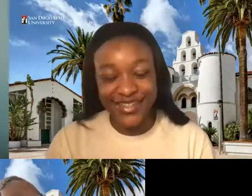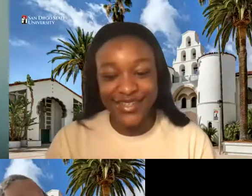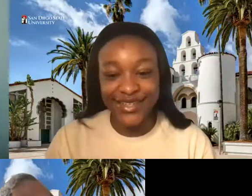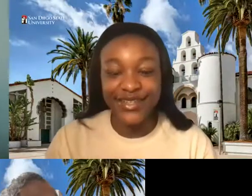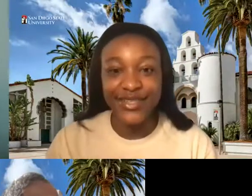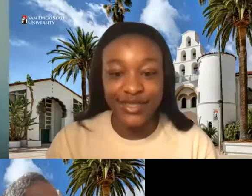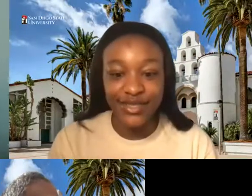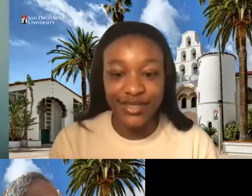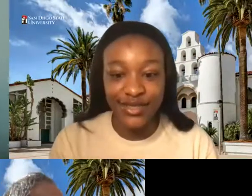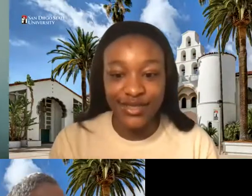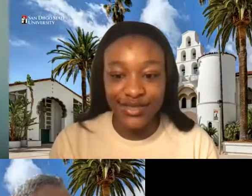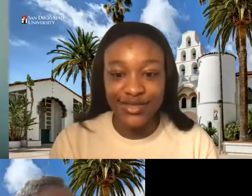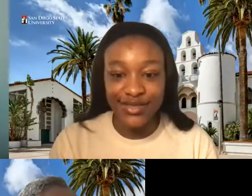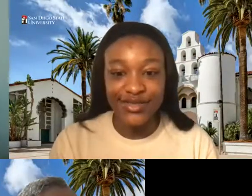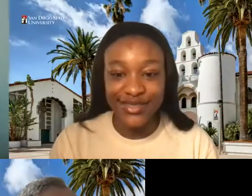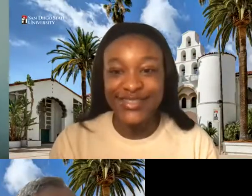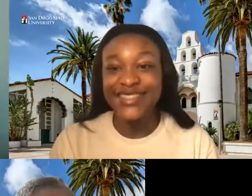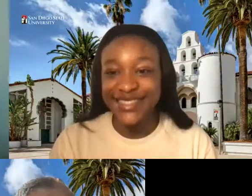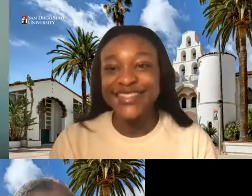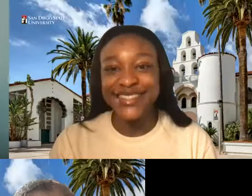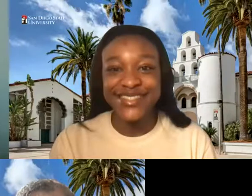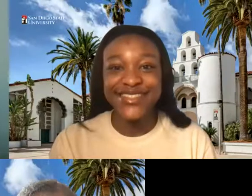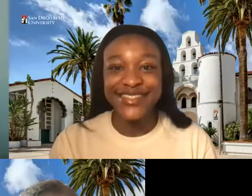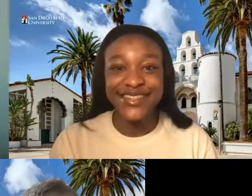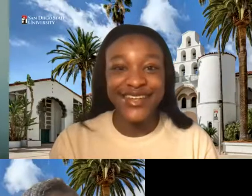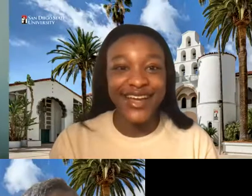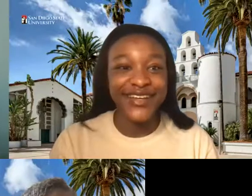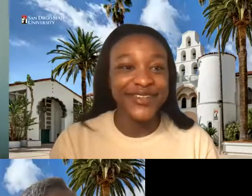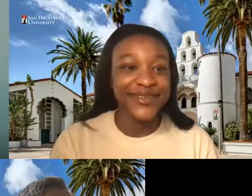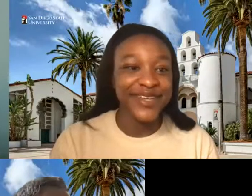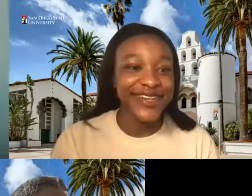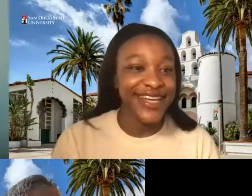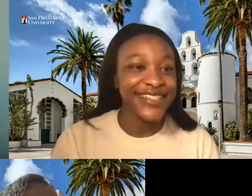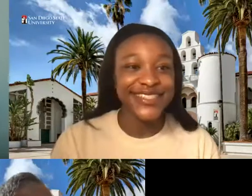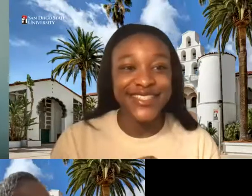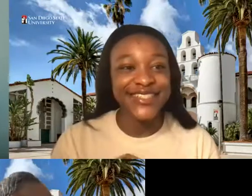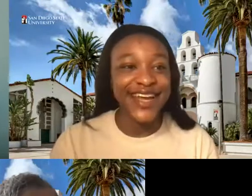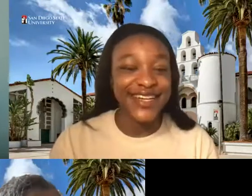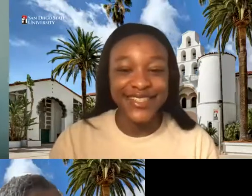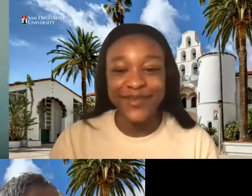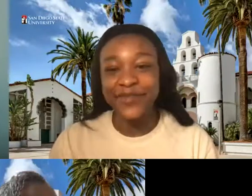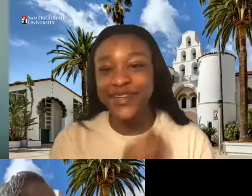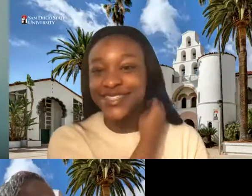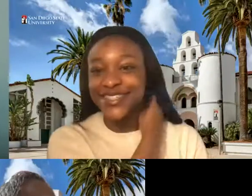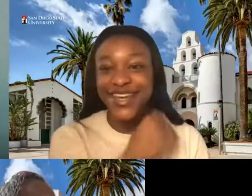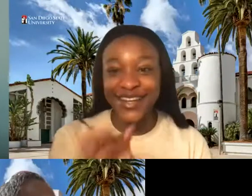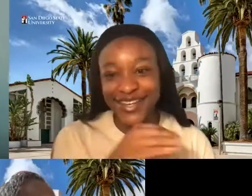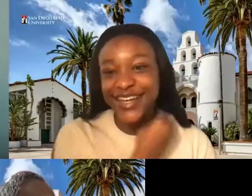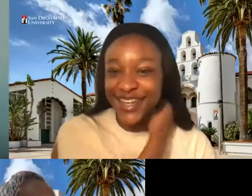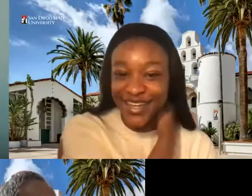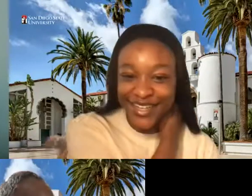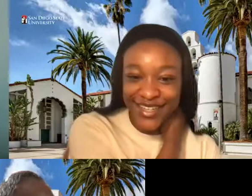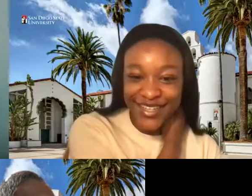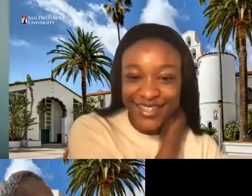He's amazing. Good. That was a good choice, Sierra. I knew he would be great. It's just exciting to see him in person, kind